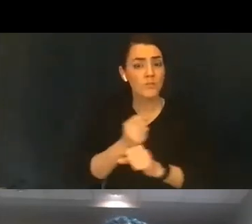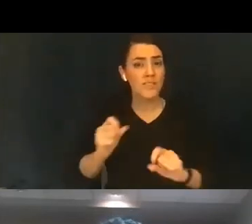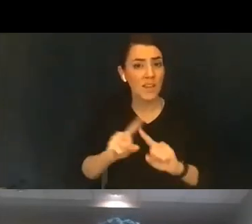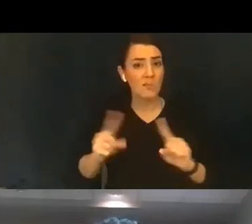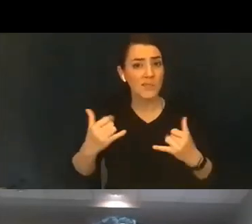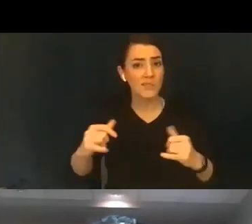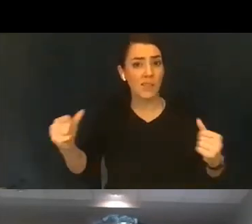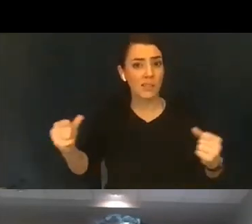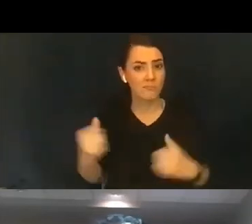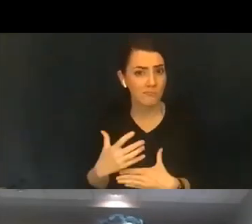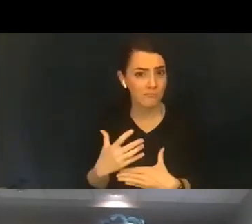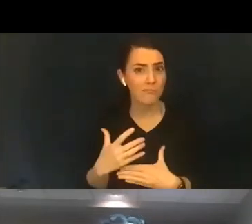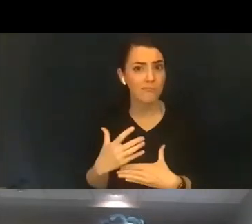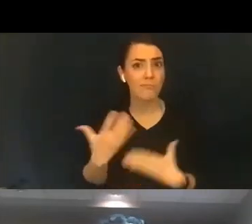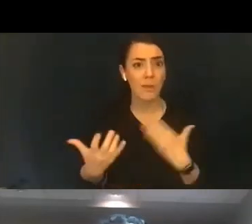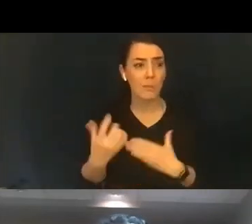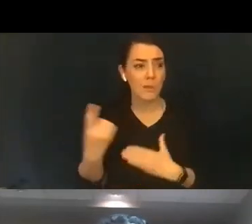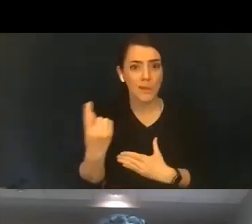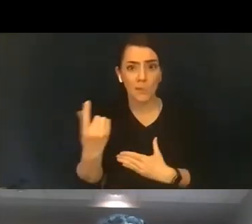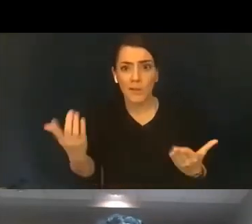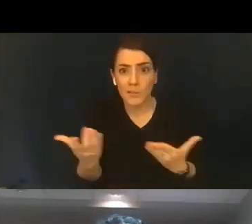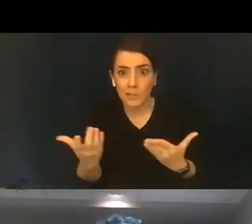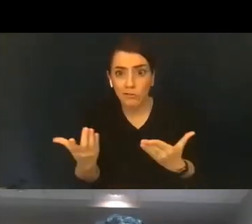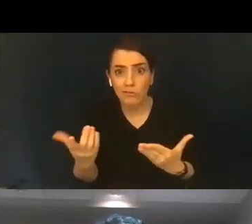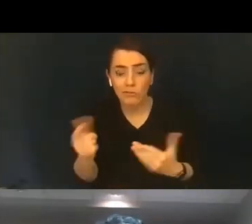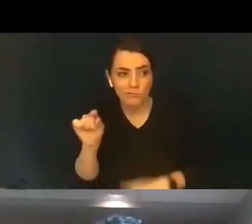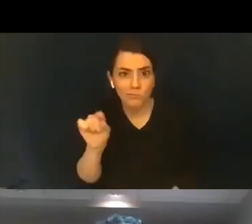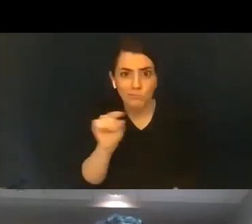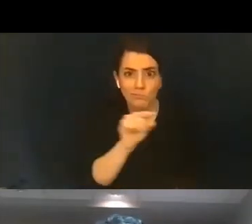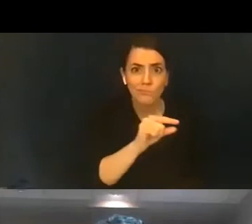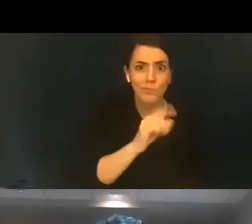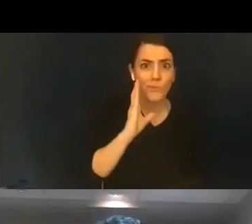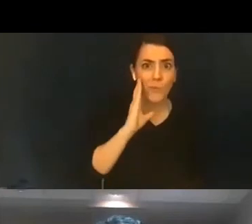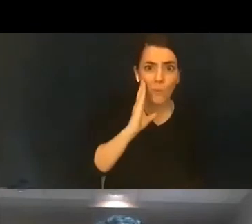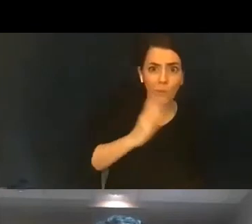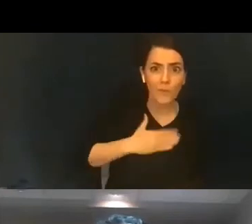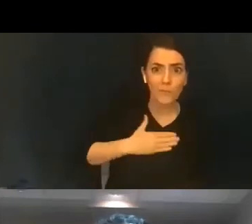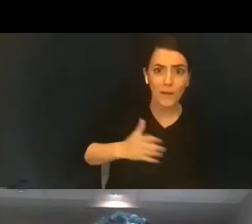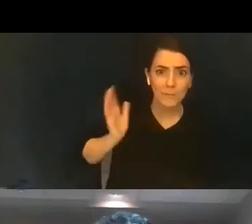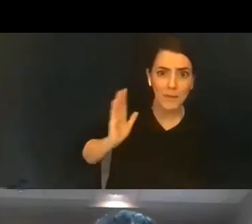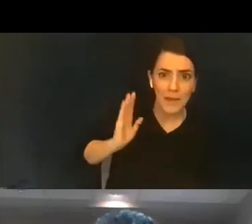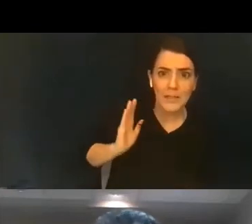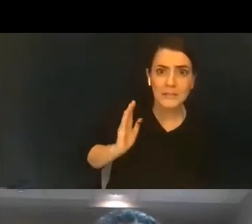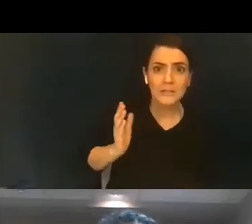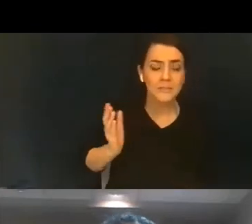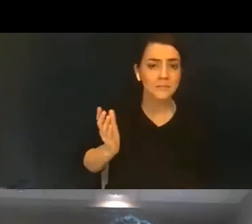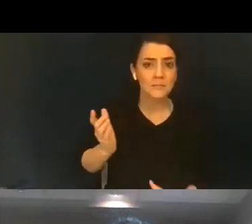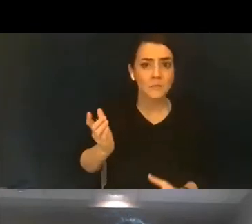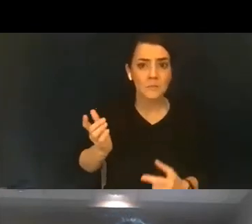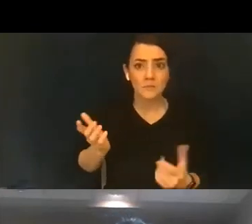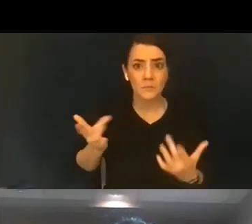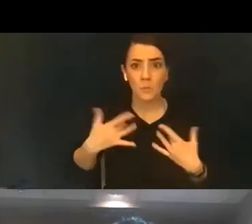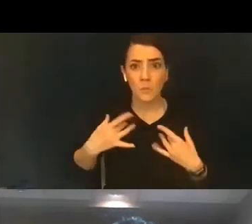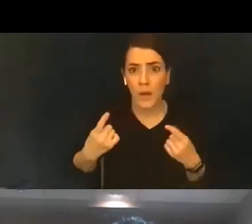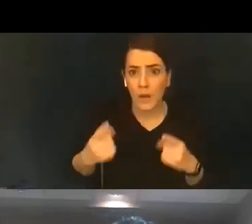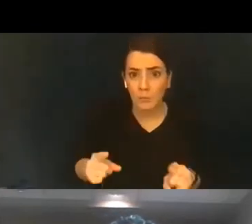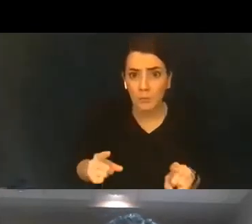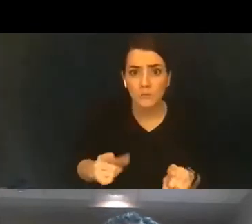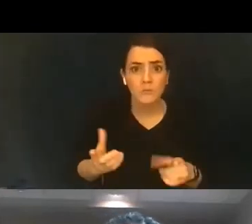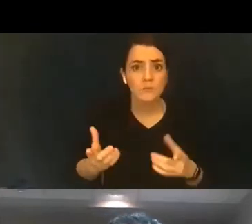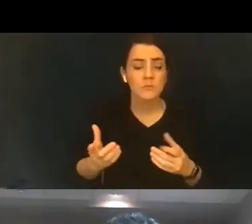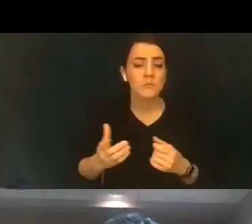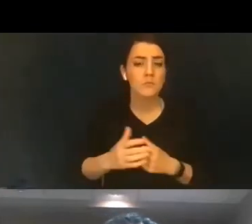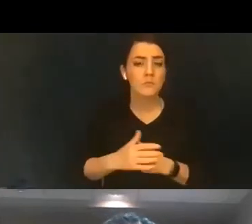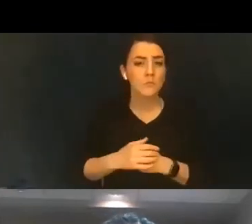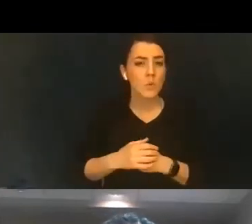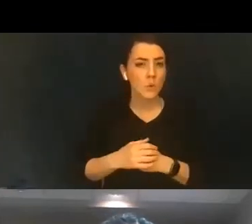past, or what their some of their backgrounds, and so a